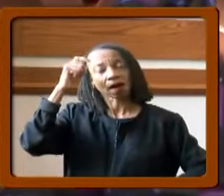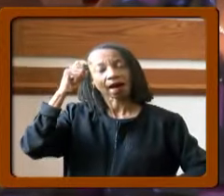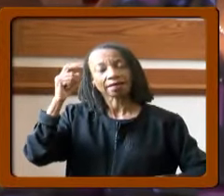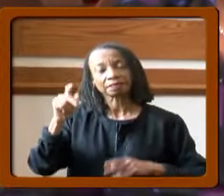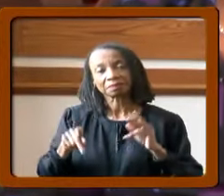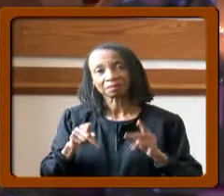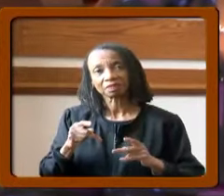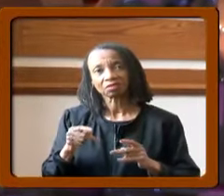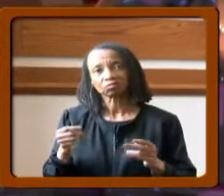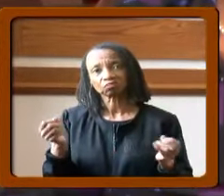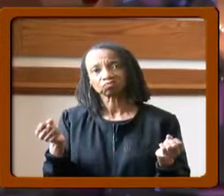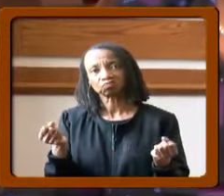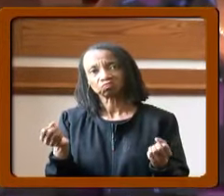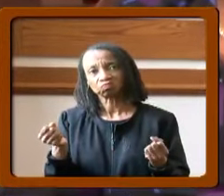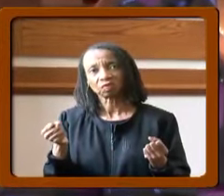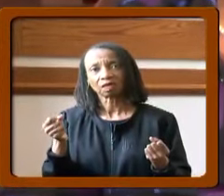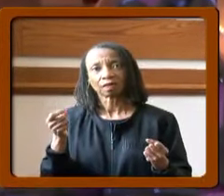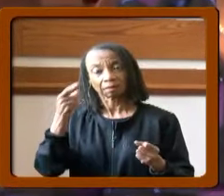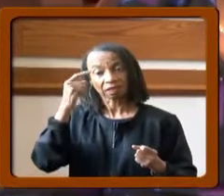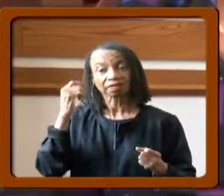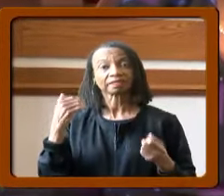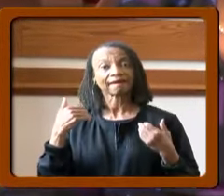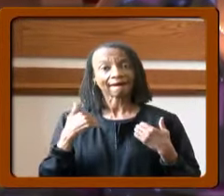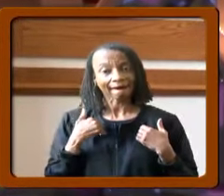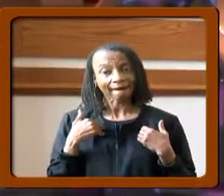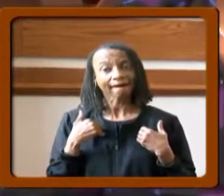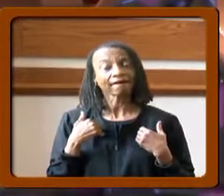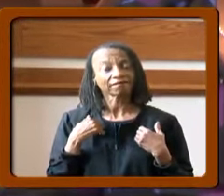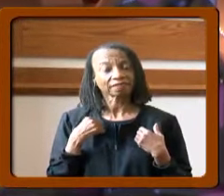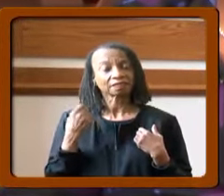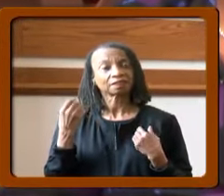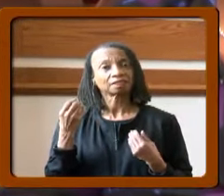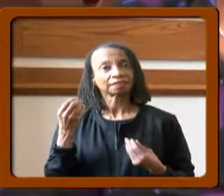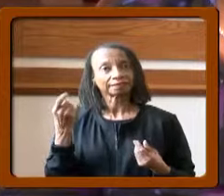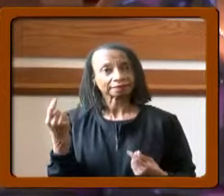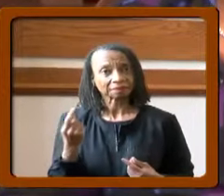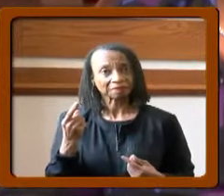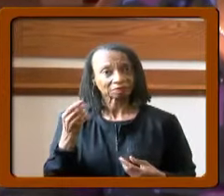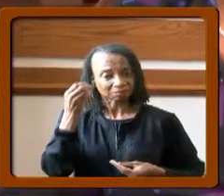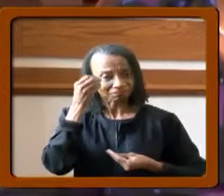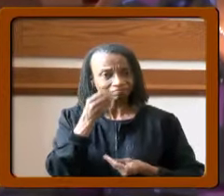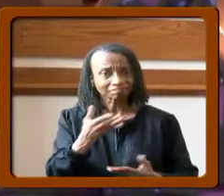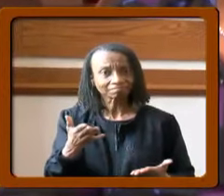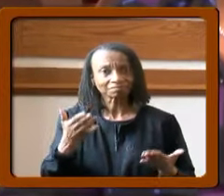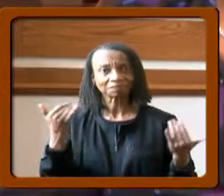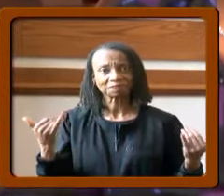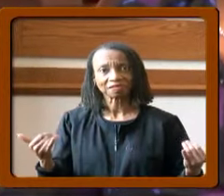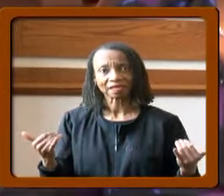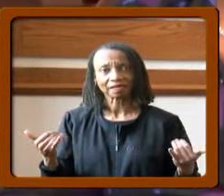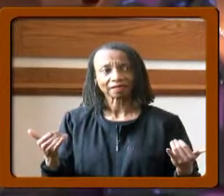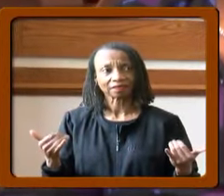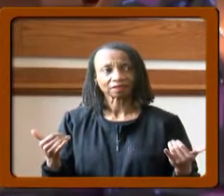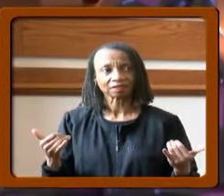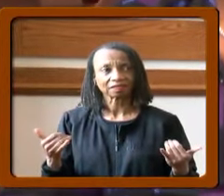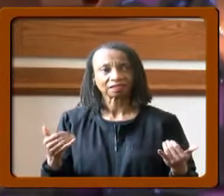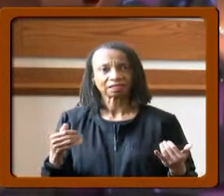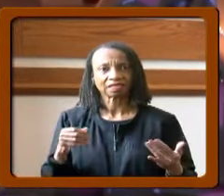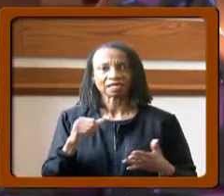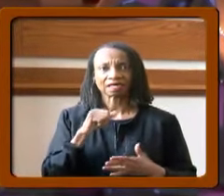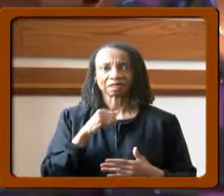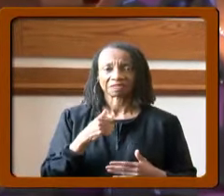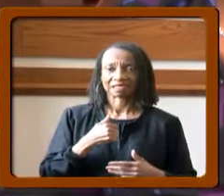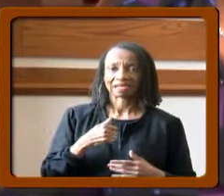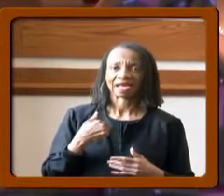they actually have something to say. My, are we not a